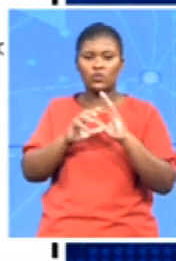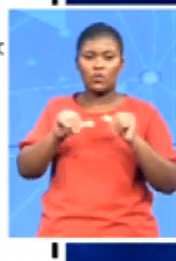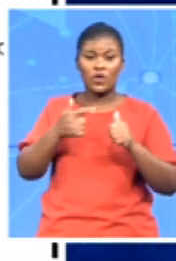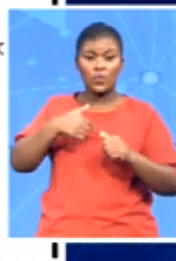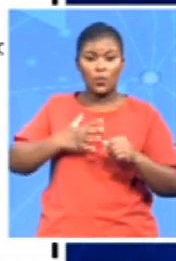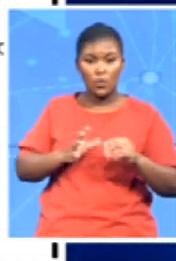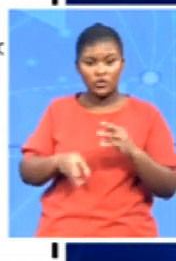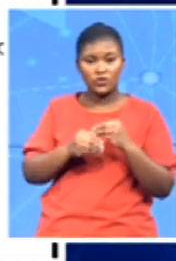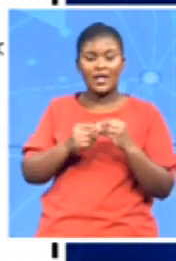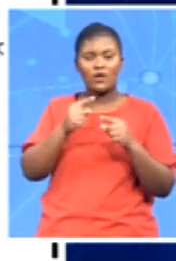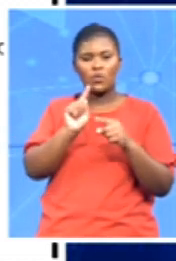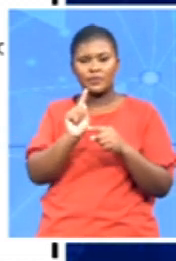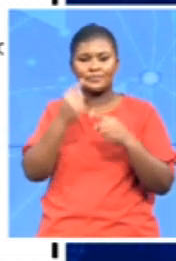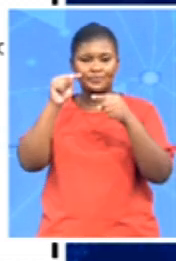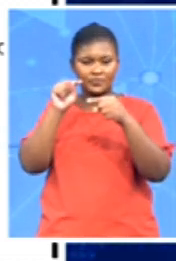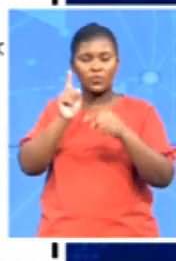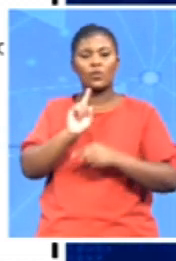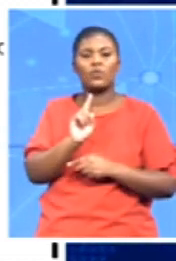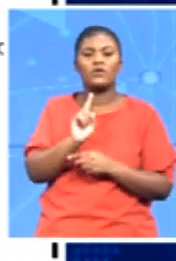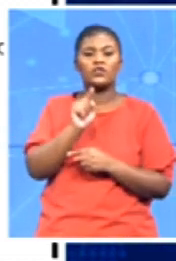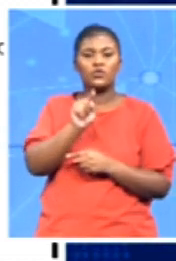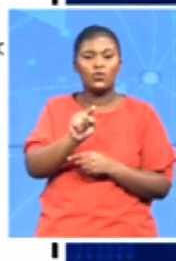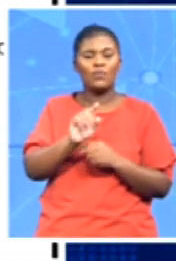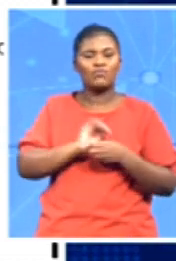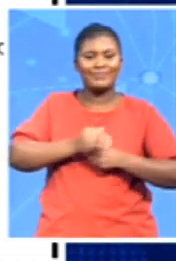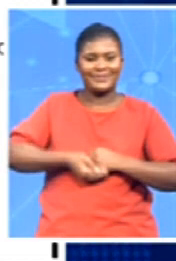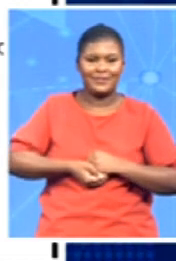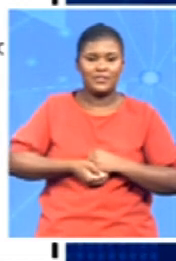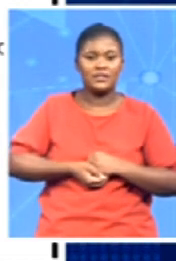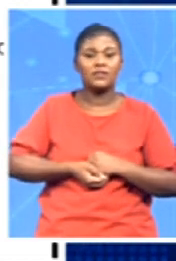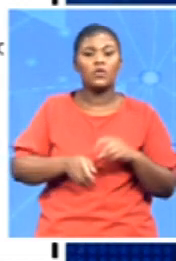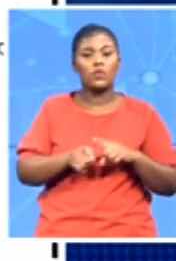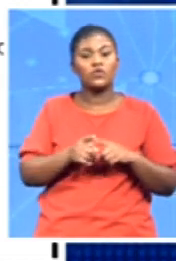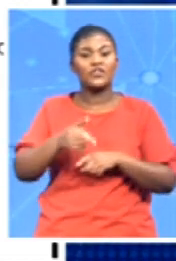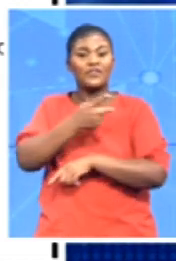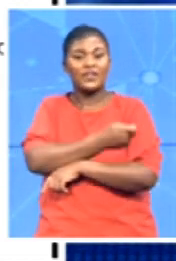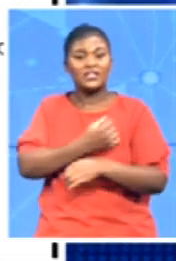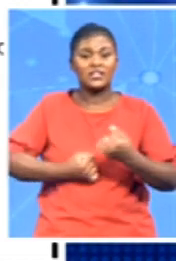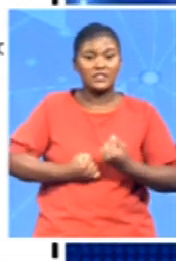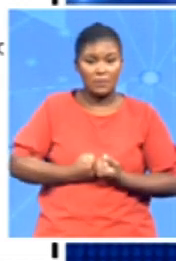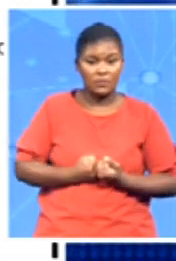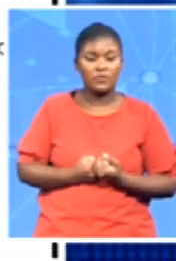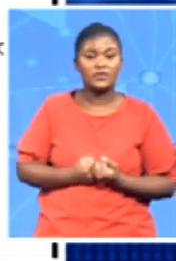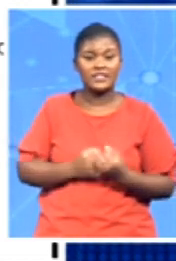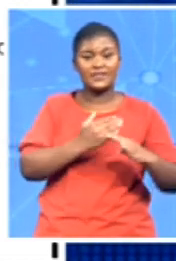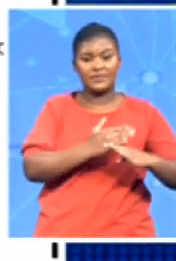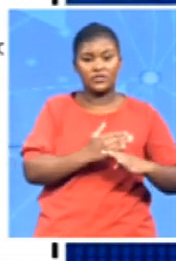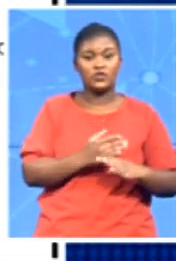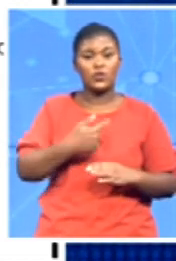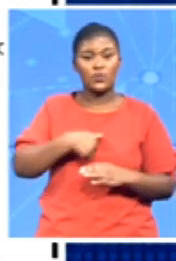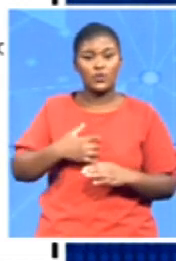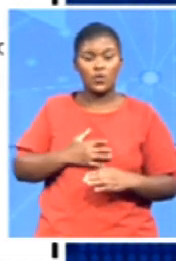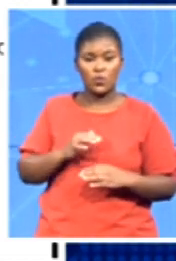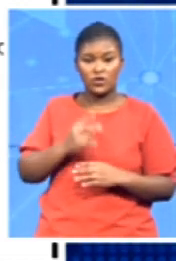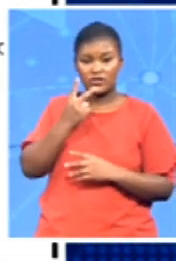what is your protection versus vaccine booster and prior infection. So we want to work out what would that be, an index for protection